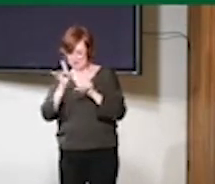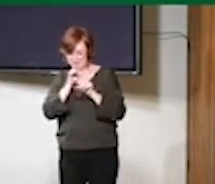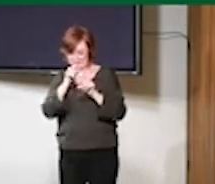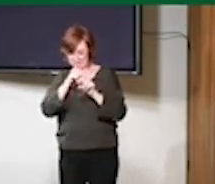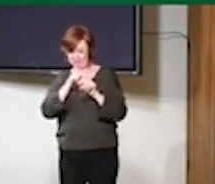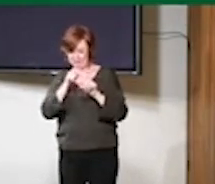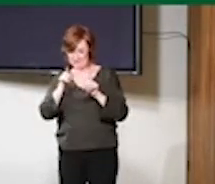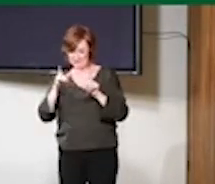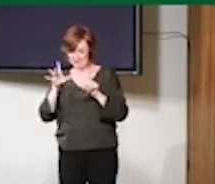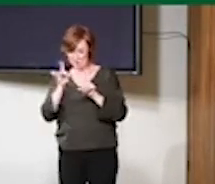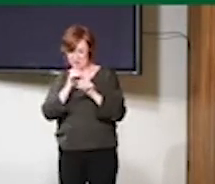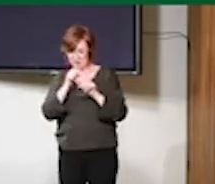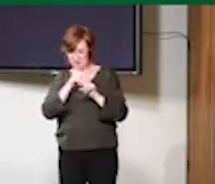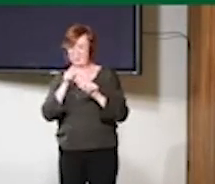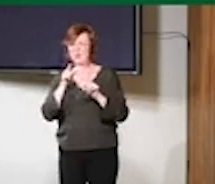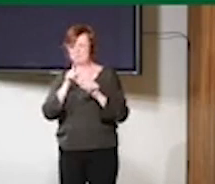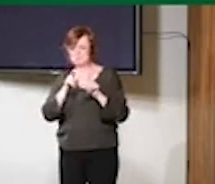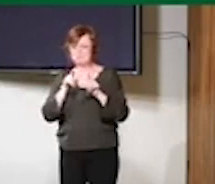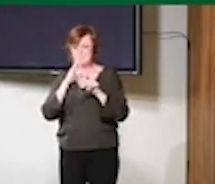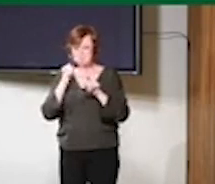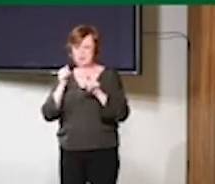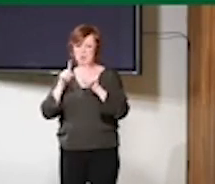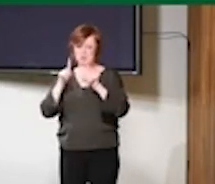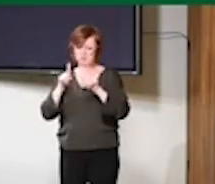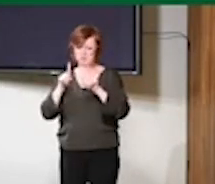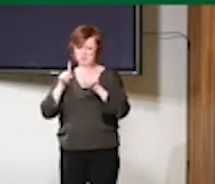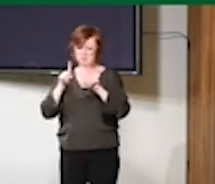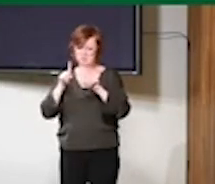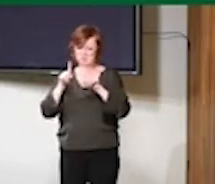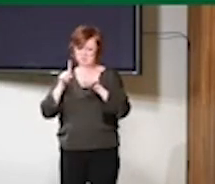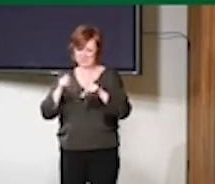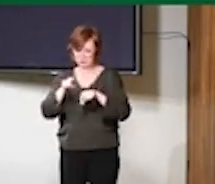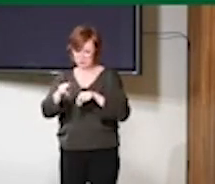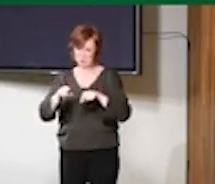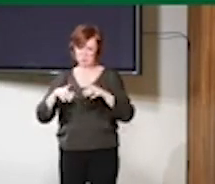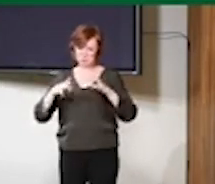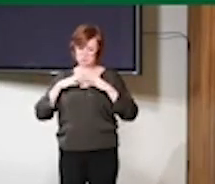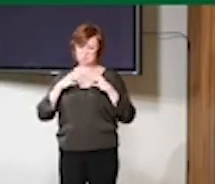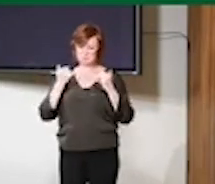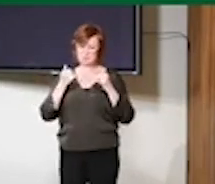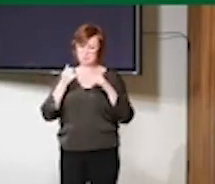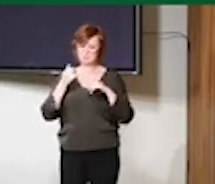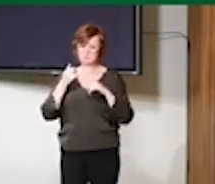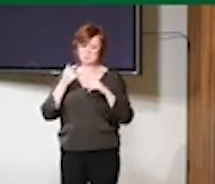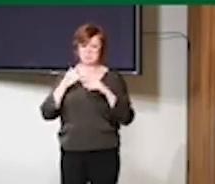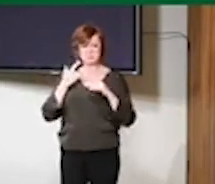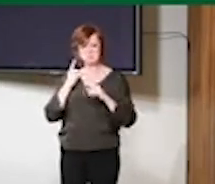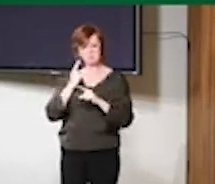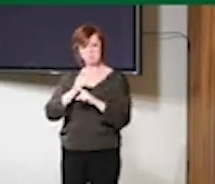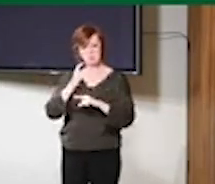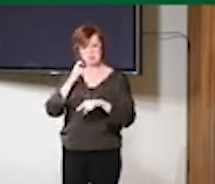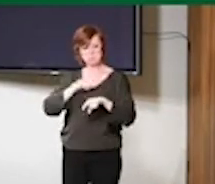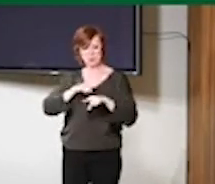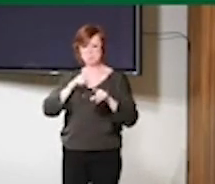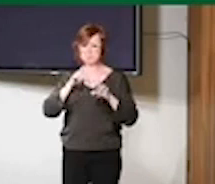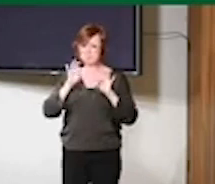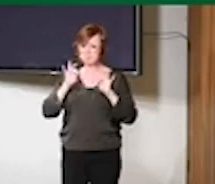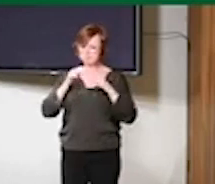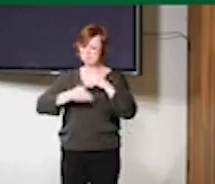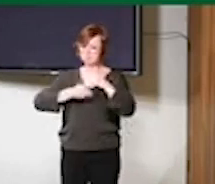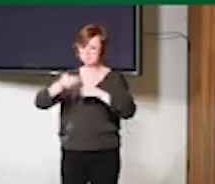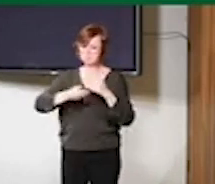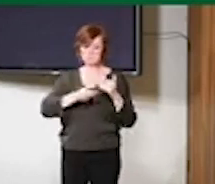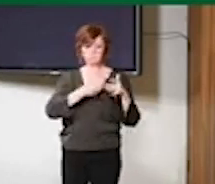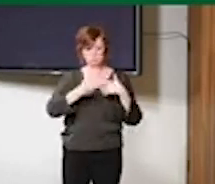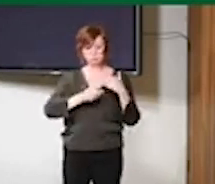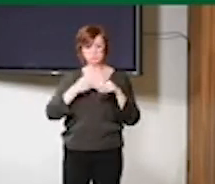for COVID-19. So we feel confident that we are making the appropriate decisions as we go along, and